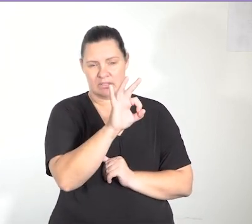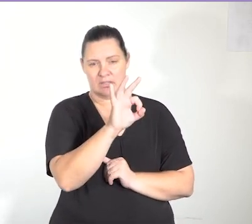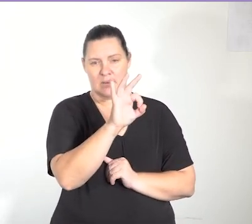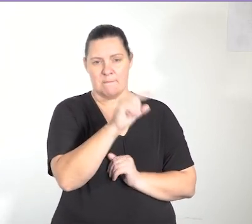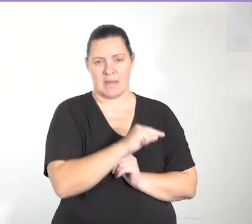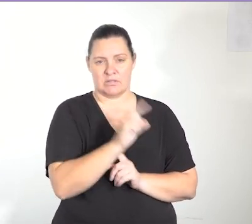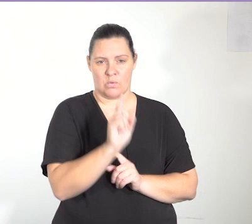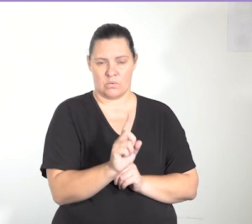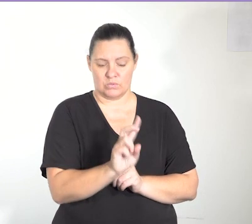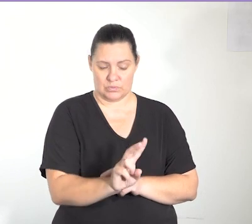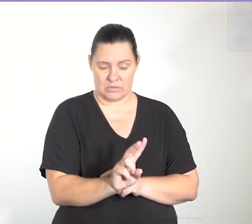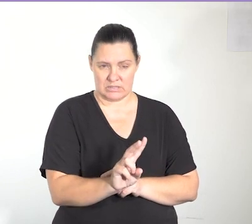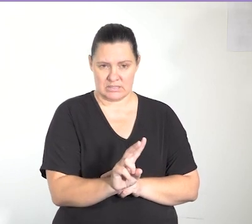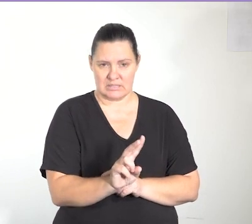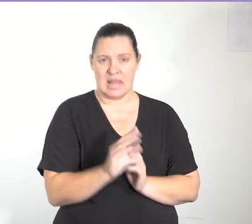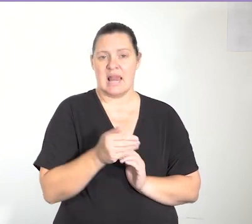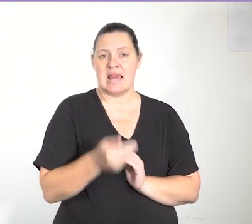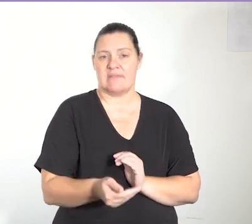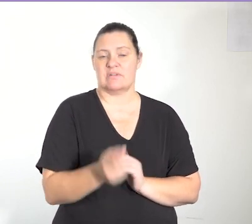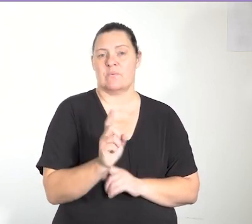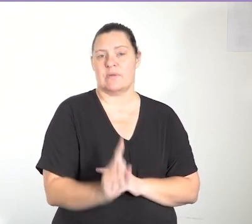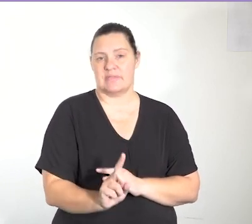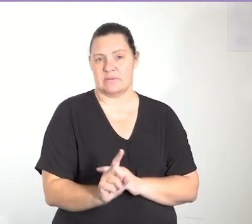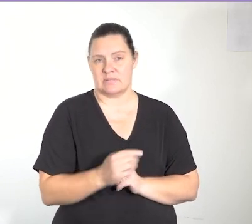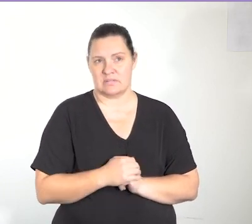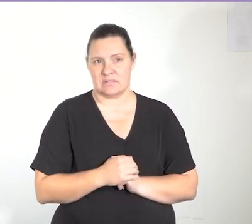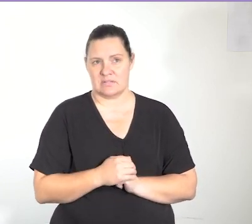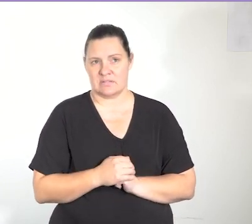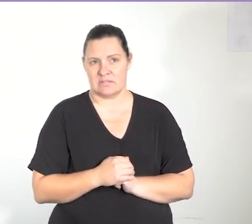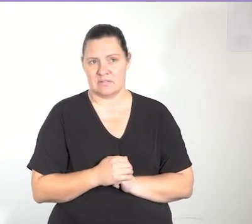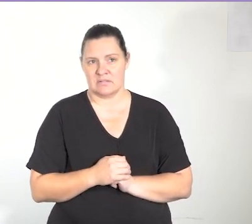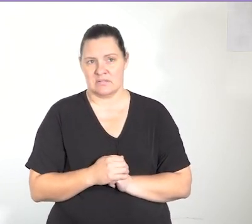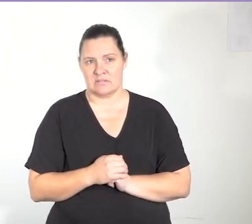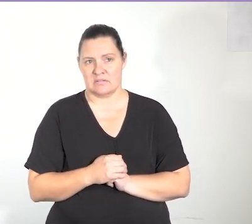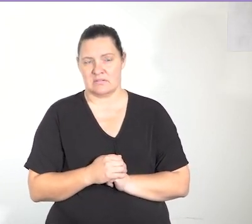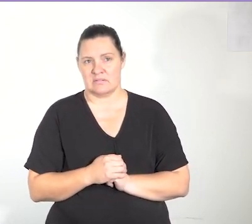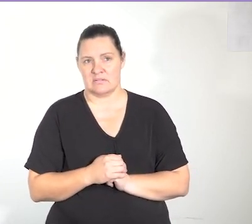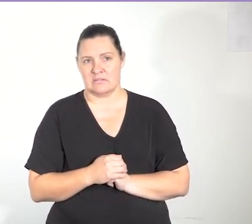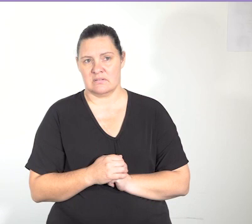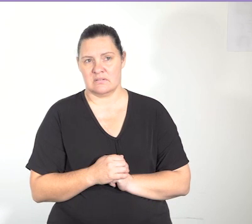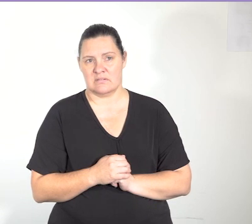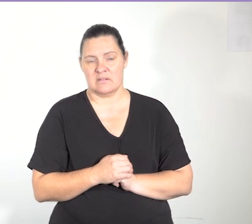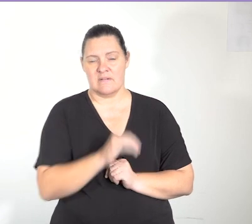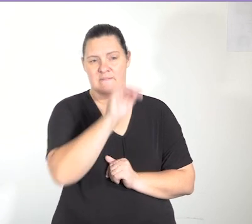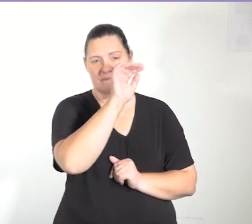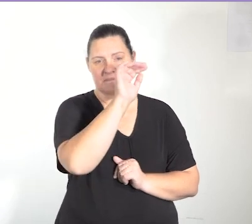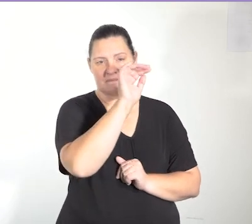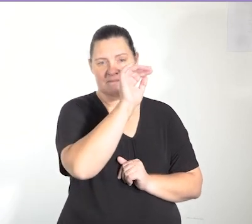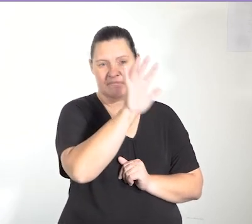3,000 minus 2,000, and that gives us 1,000. Then I